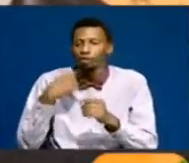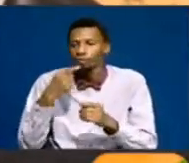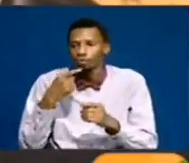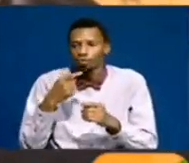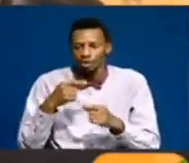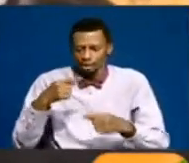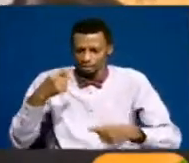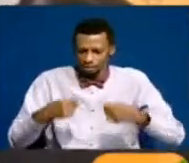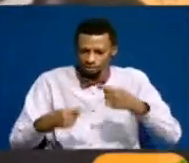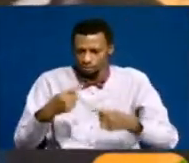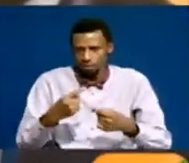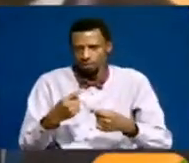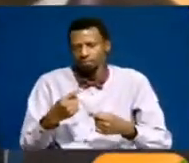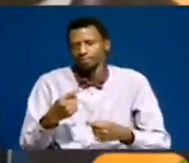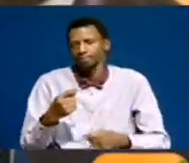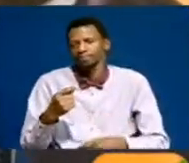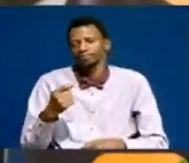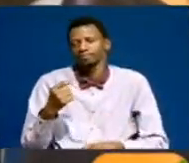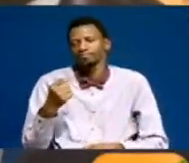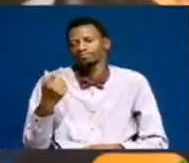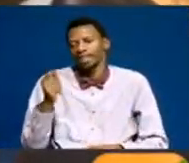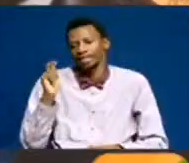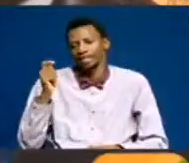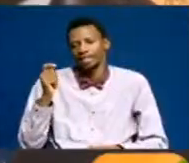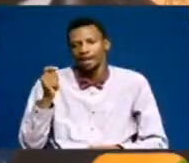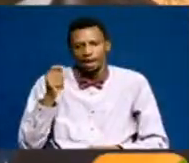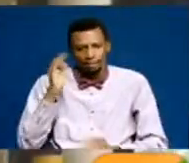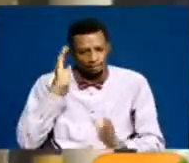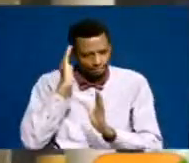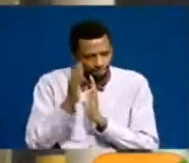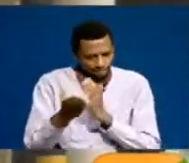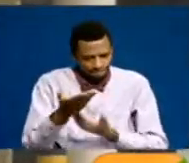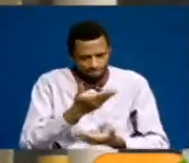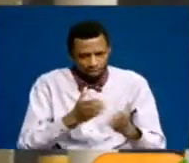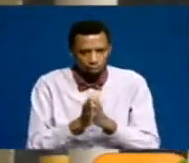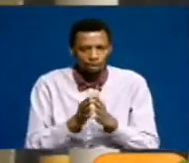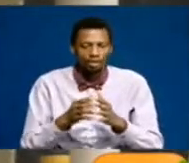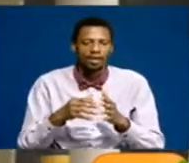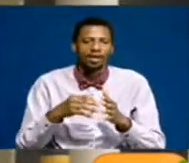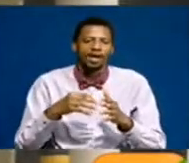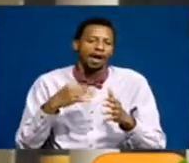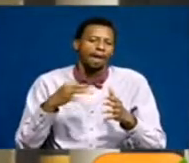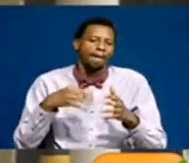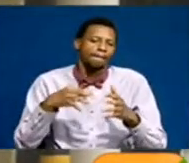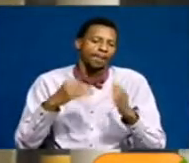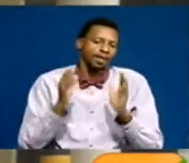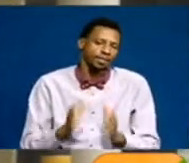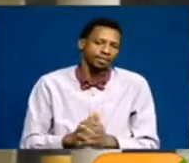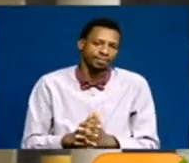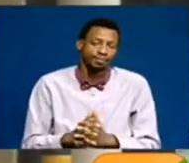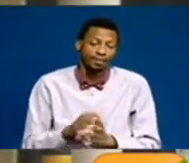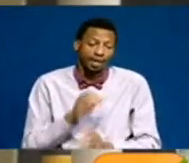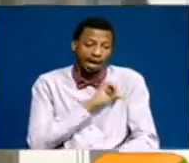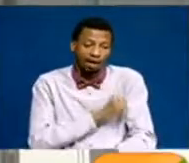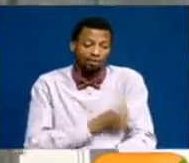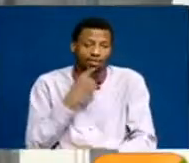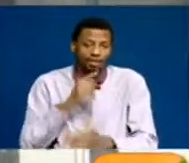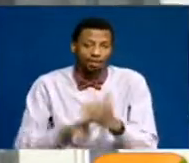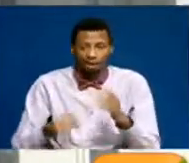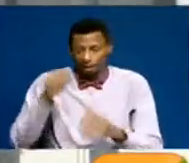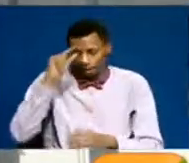bid, and we were dealing directly with the manufacturers. The authority further says that the government will, in the coming